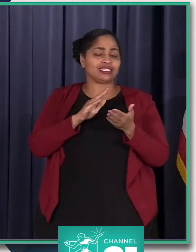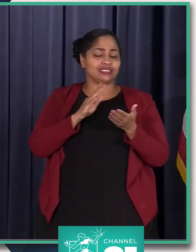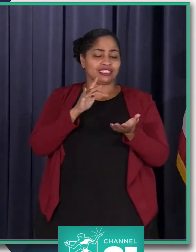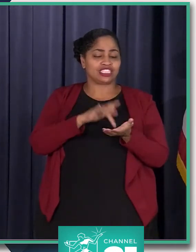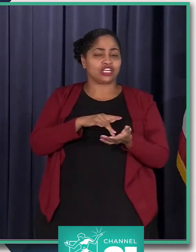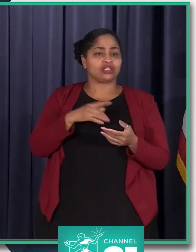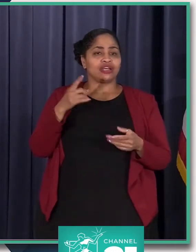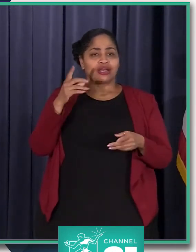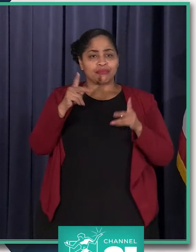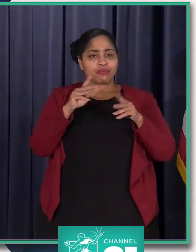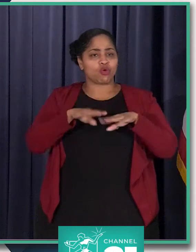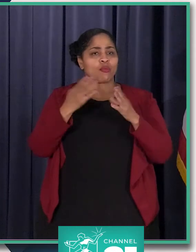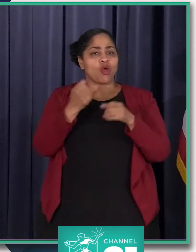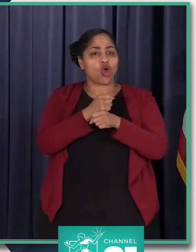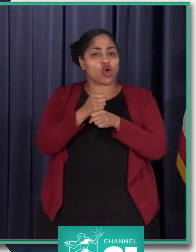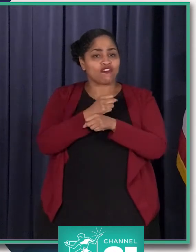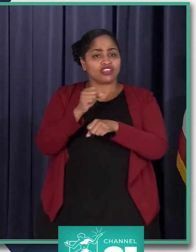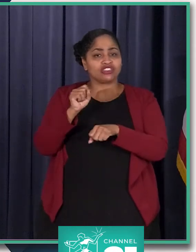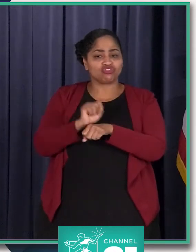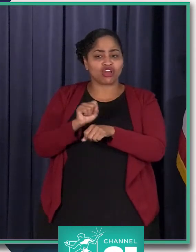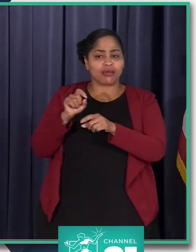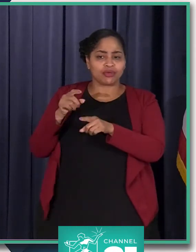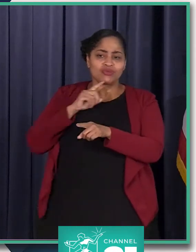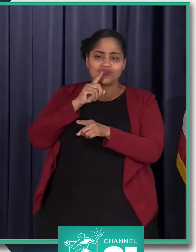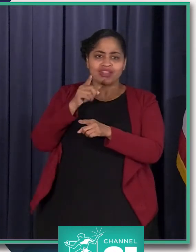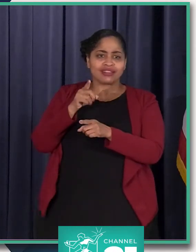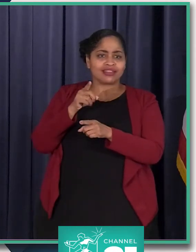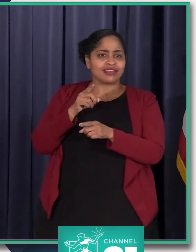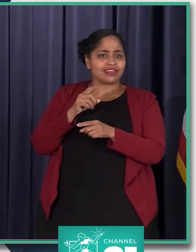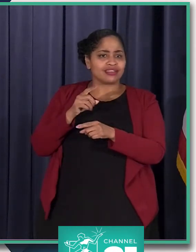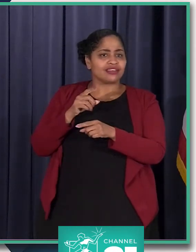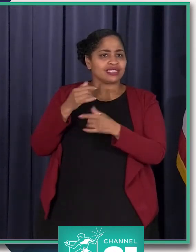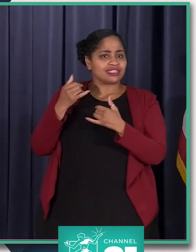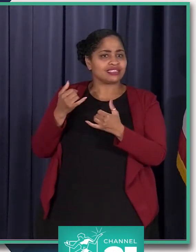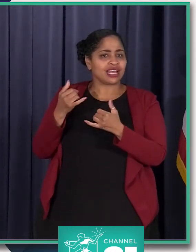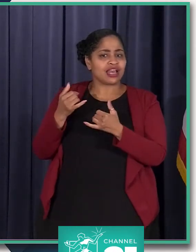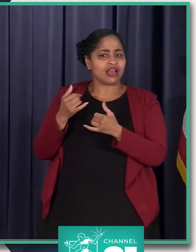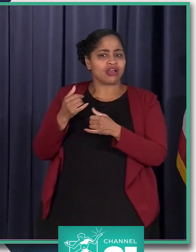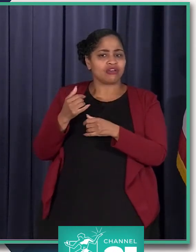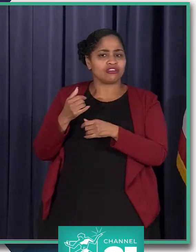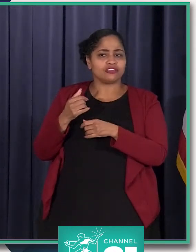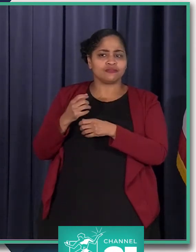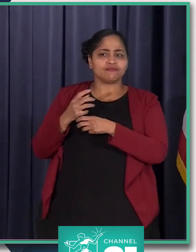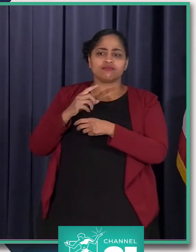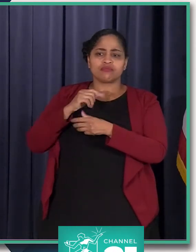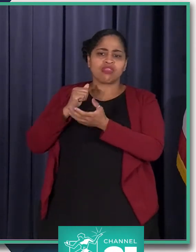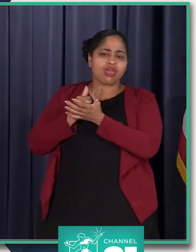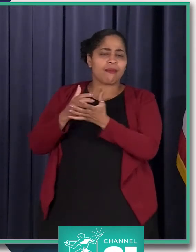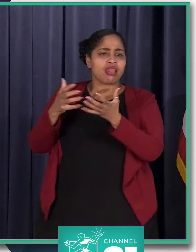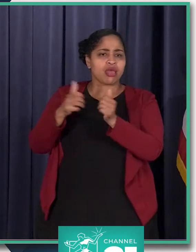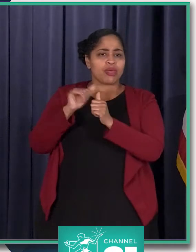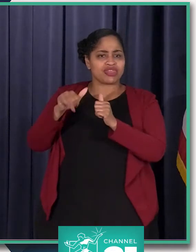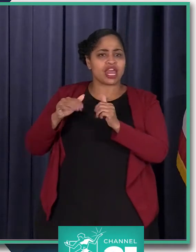opened a coffee shop down the street, which was really kind of anchoring that part of the community before COVID